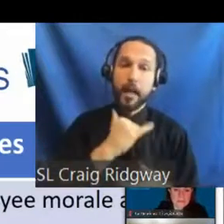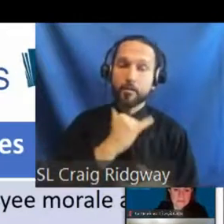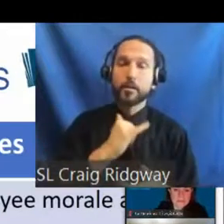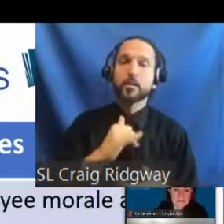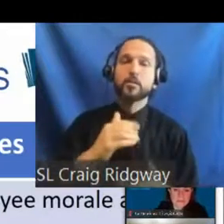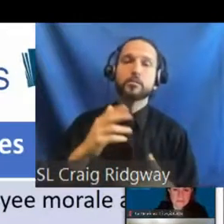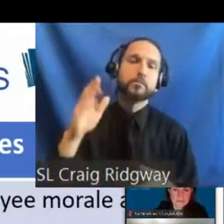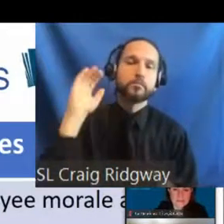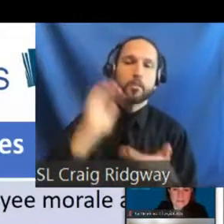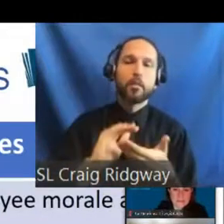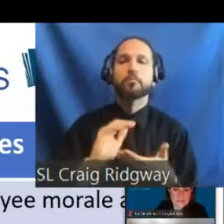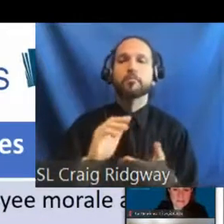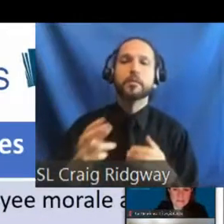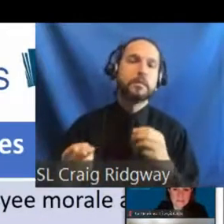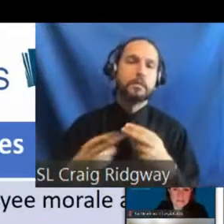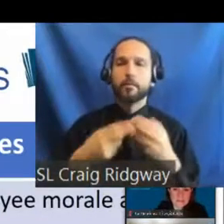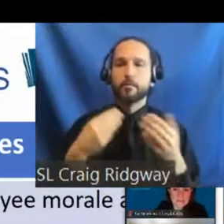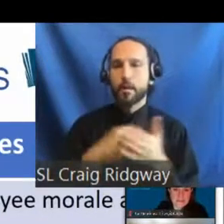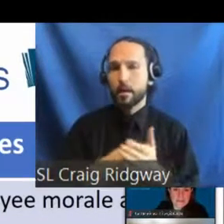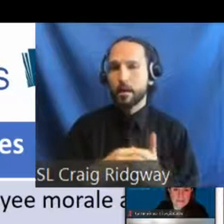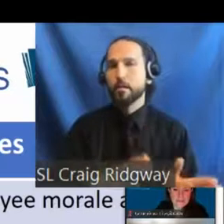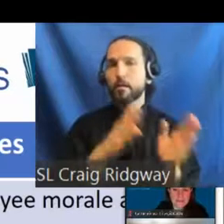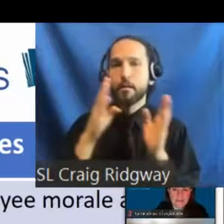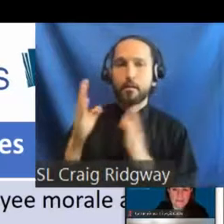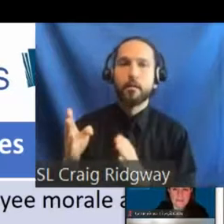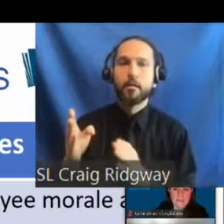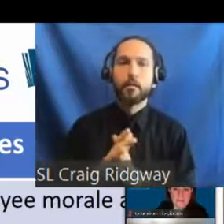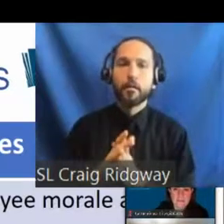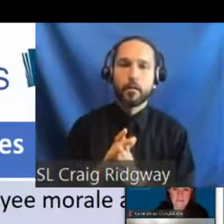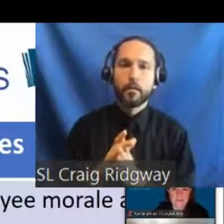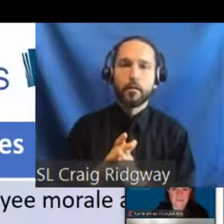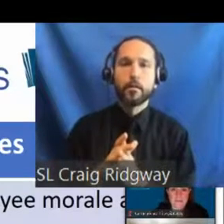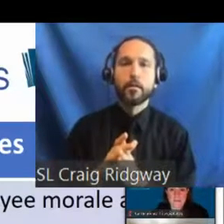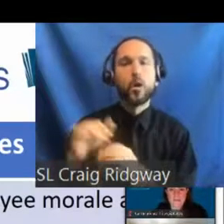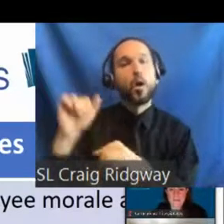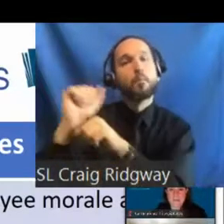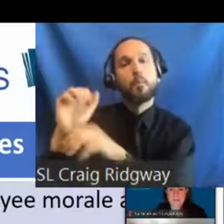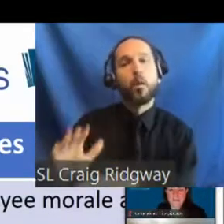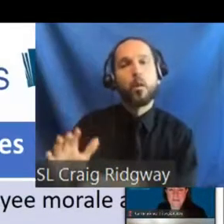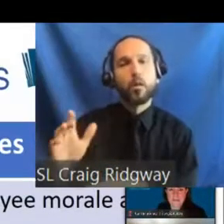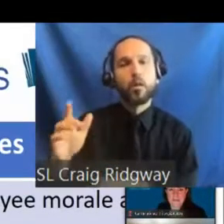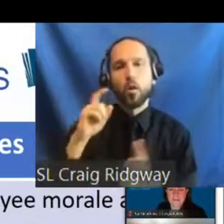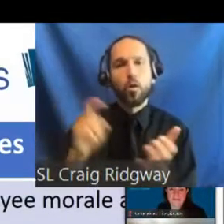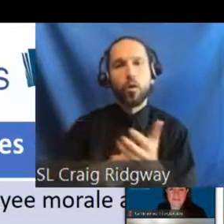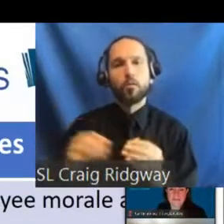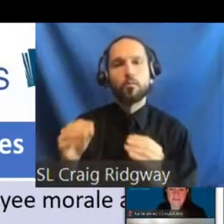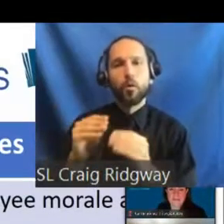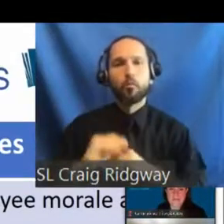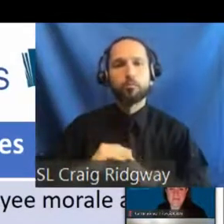costs. Employees with and without autism have reported improved morale and